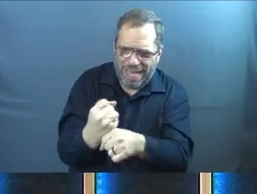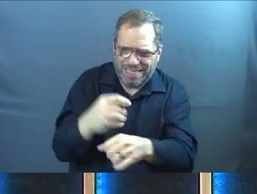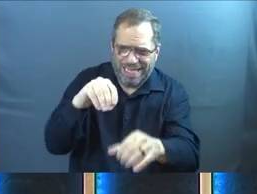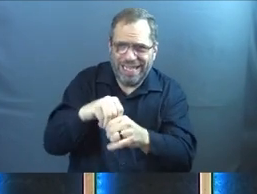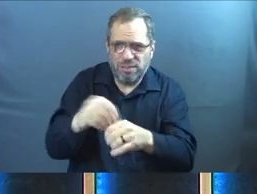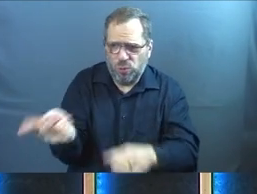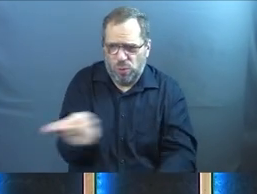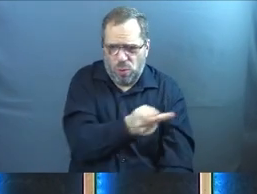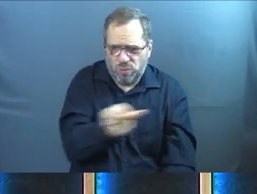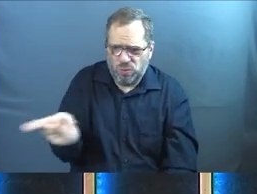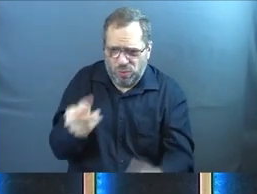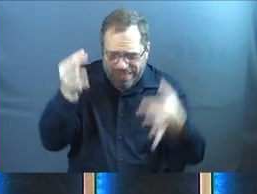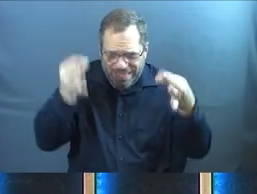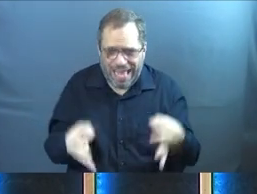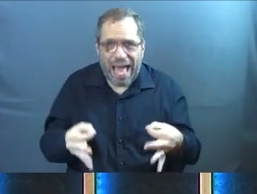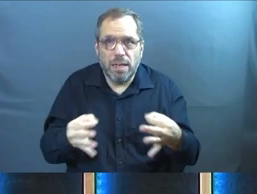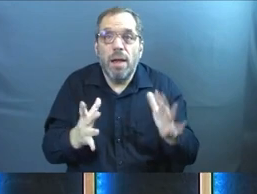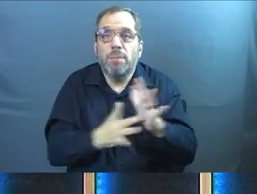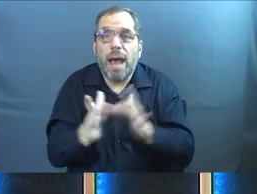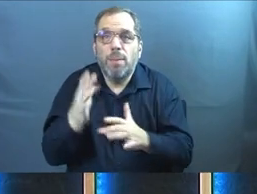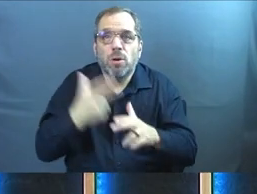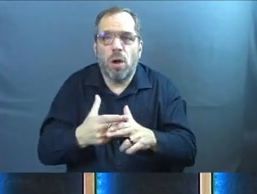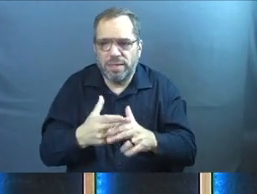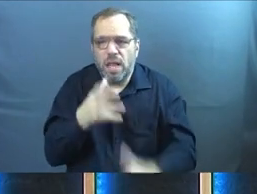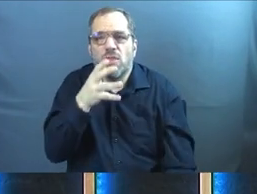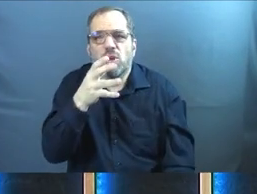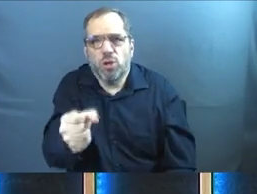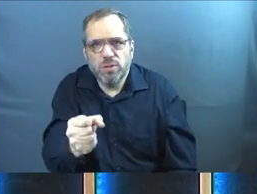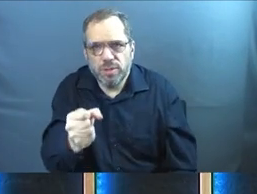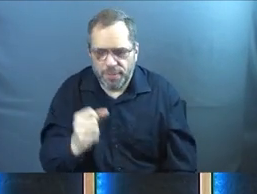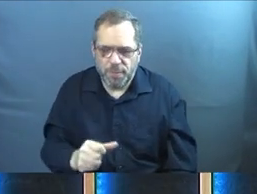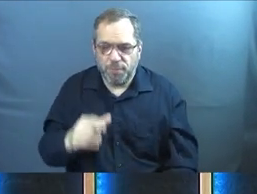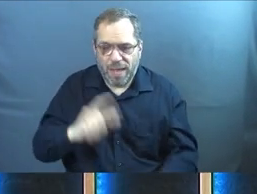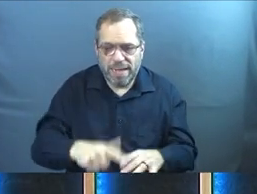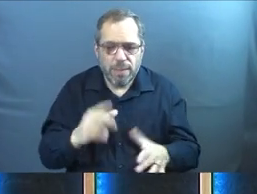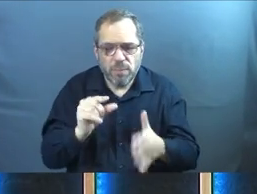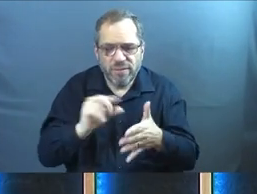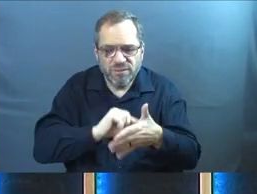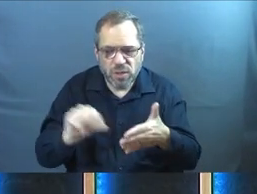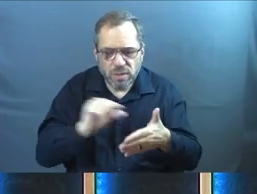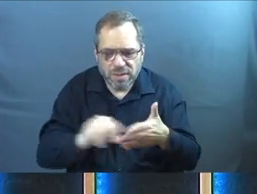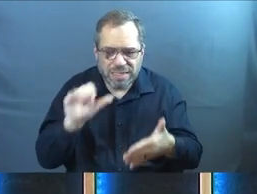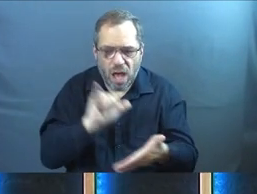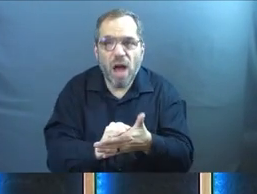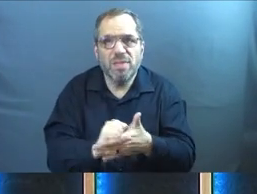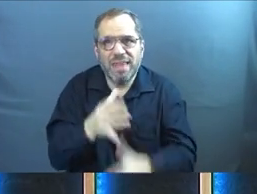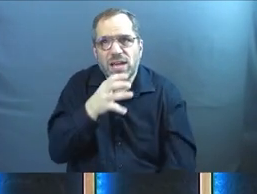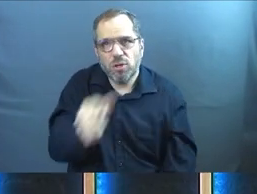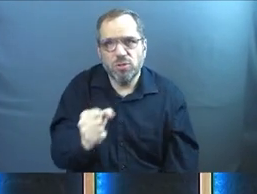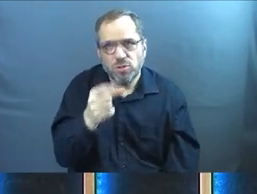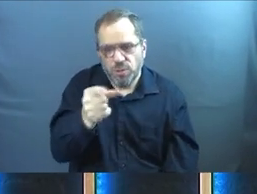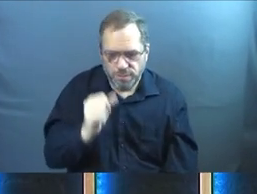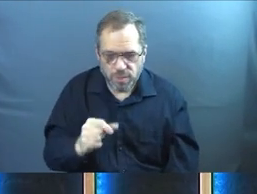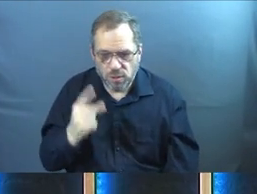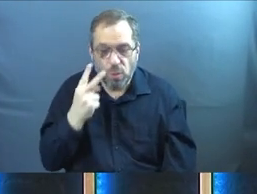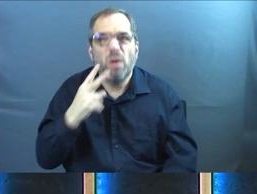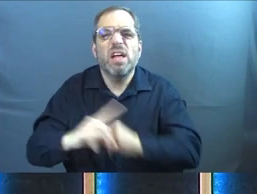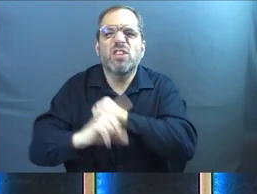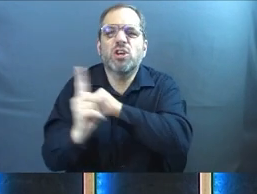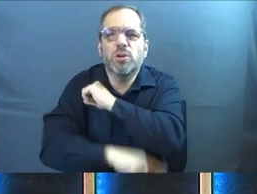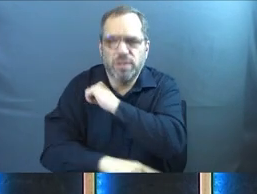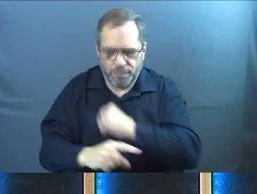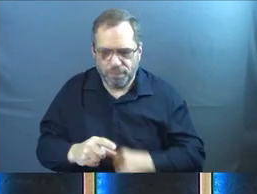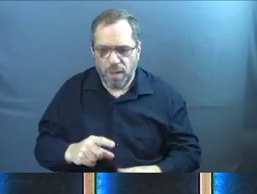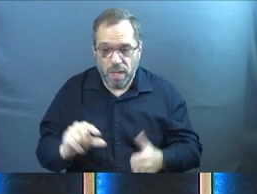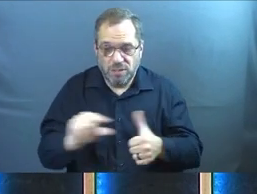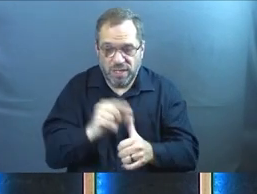into them when they made the choice that they made. The Bible calls it the curse. And I'm going to read some of the verses from the curse to you so that you can see it.